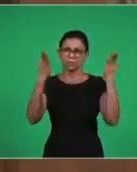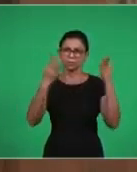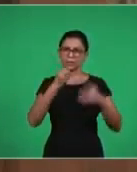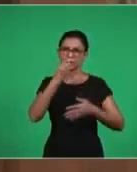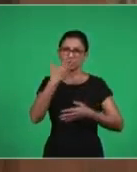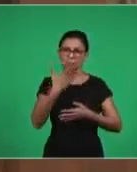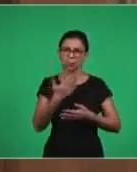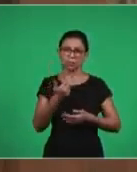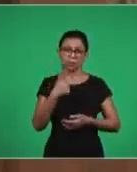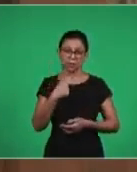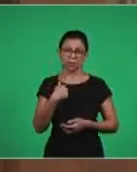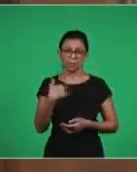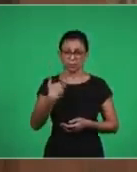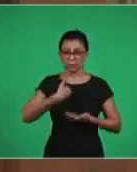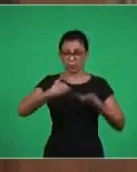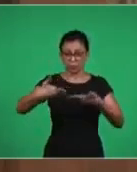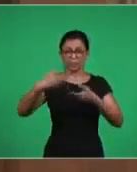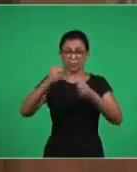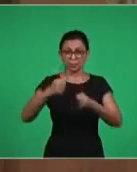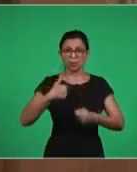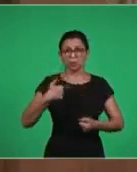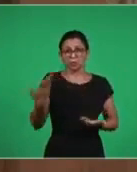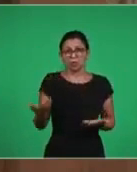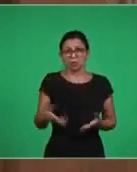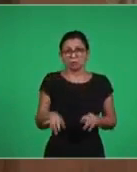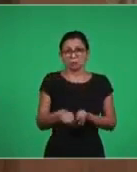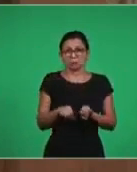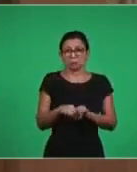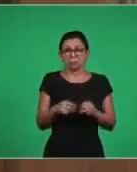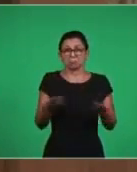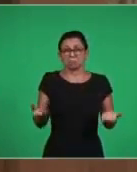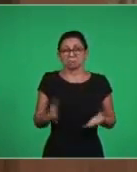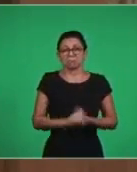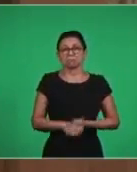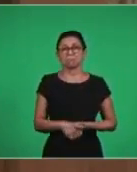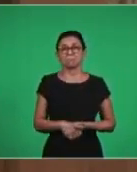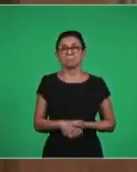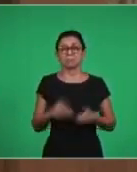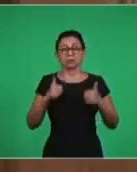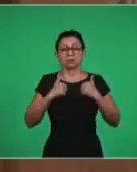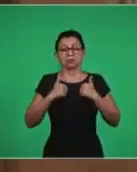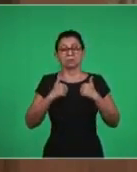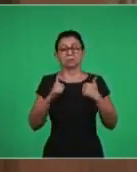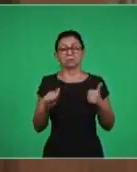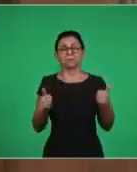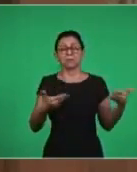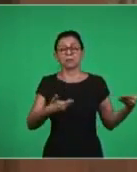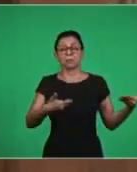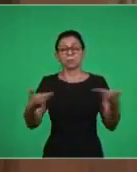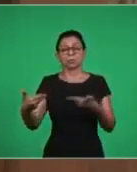Lord, a good supper of New Year, you can even invite me. So he invited men.